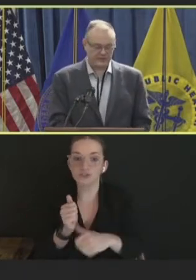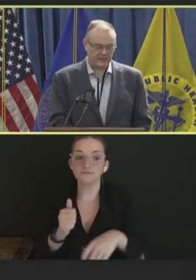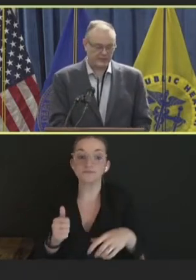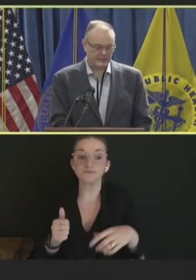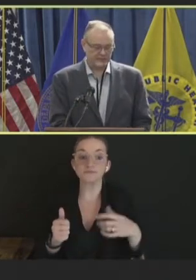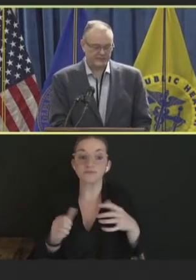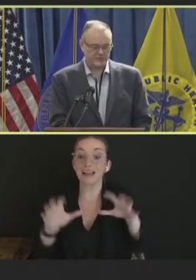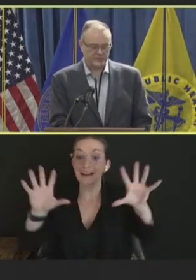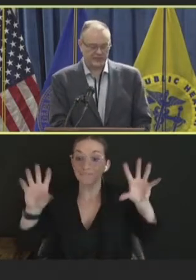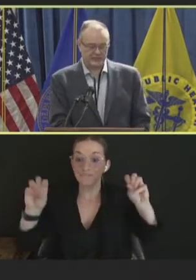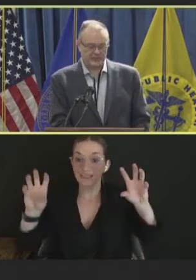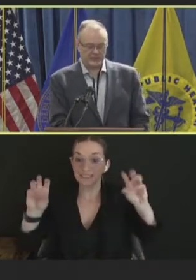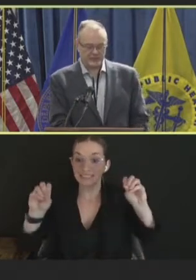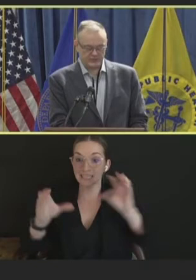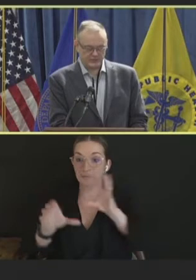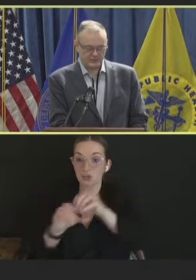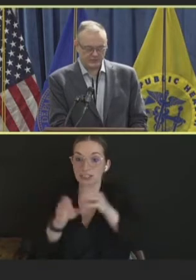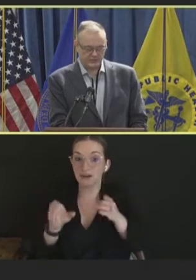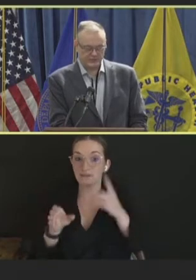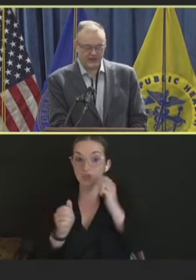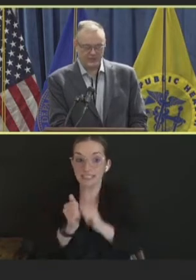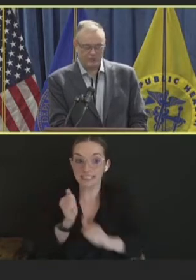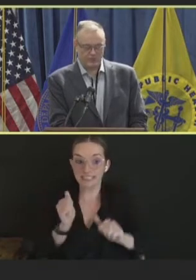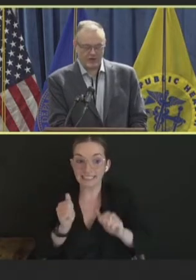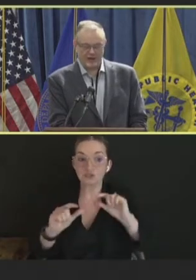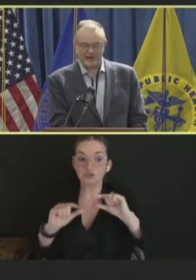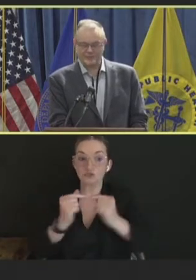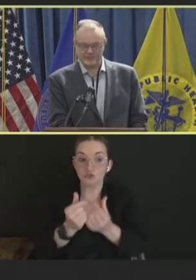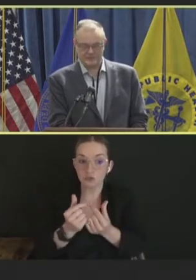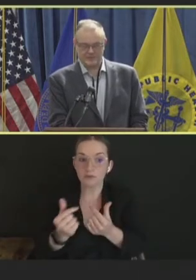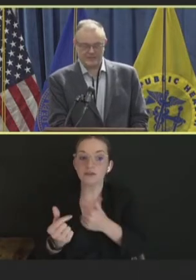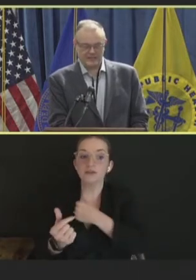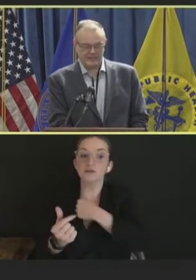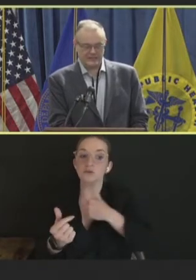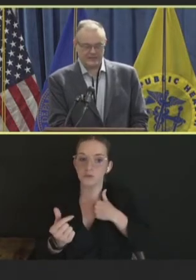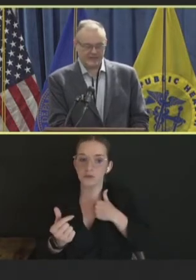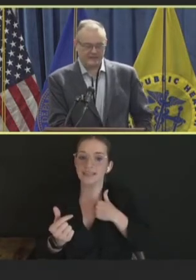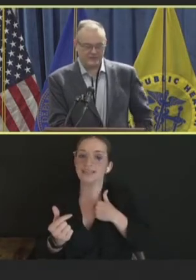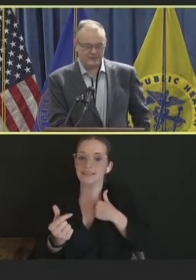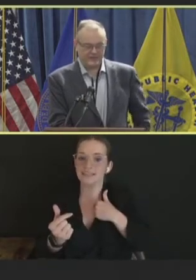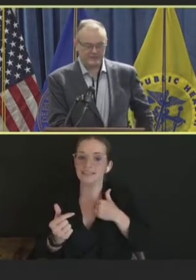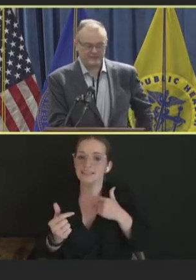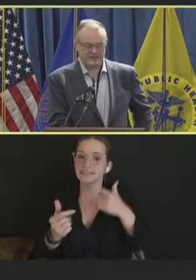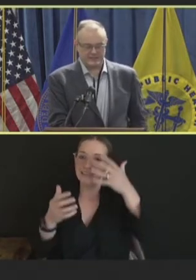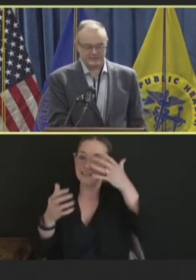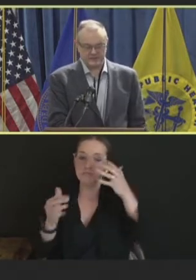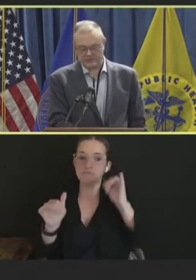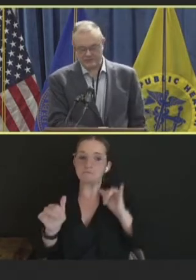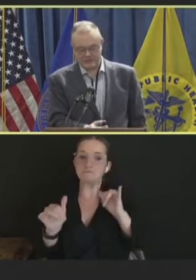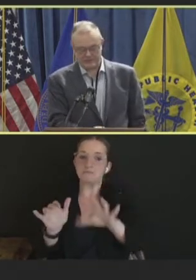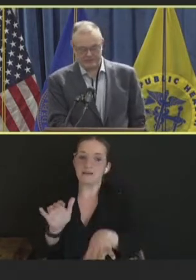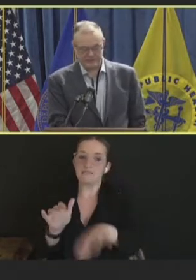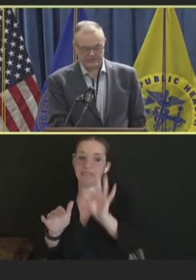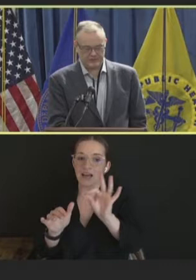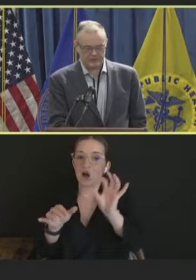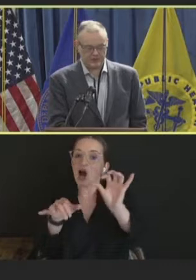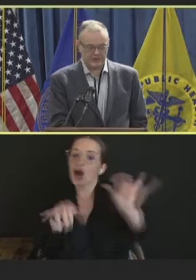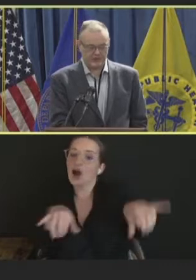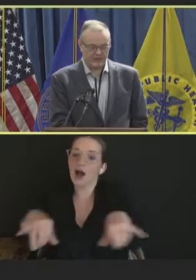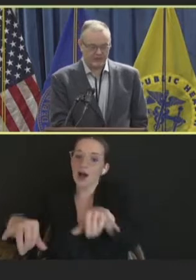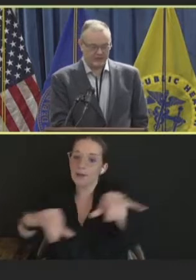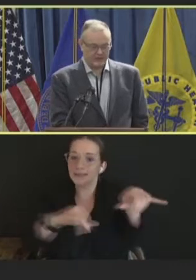50 participants, we had the ability to find common adverse events. So I show